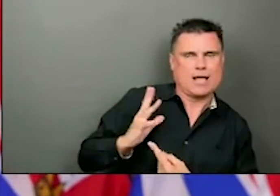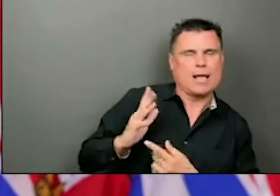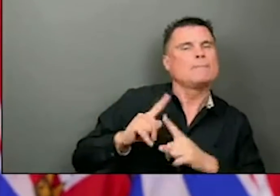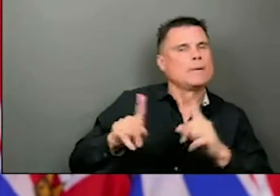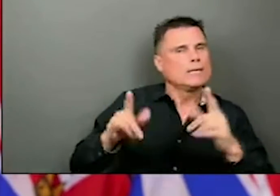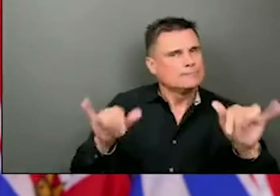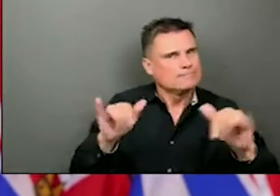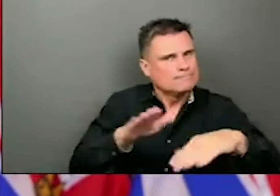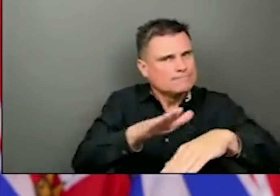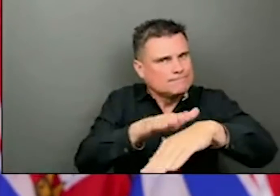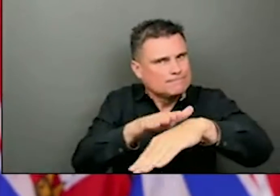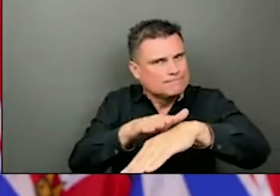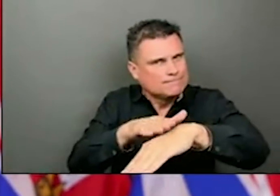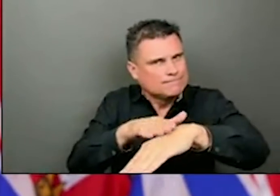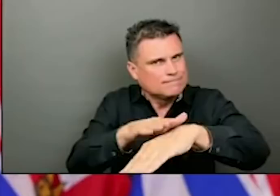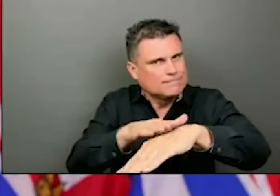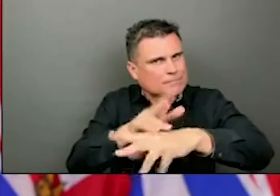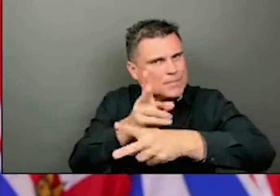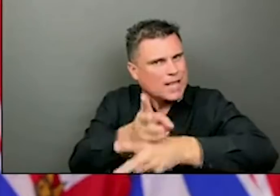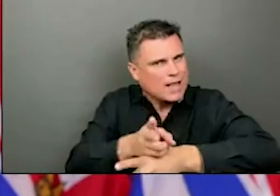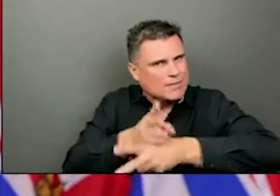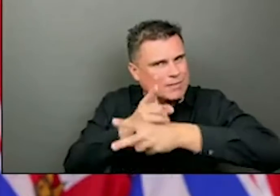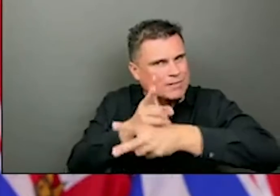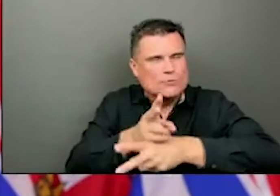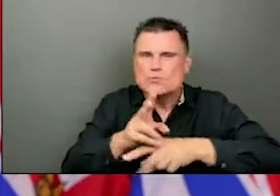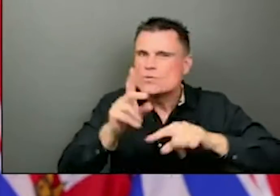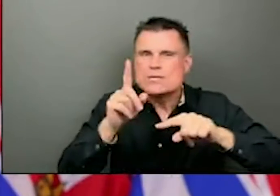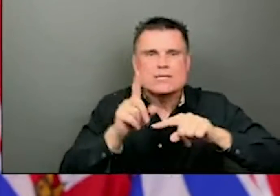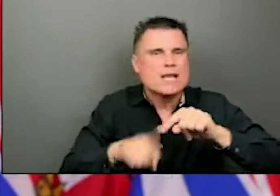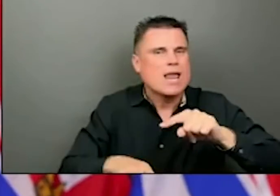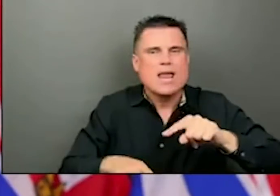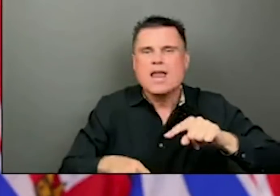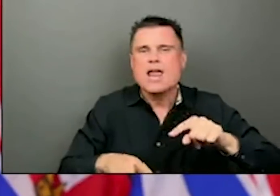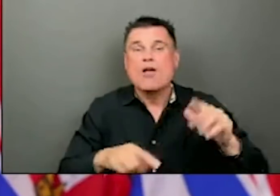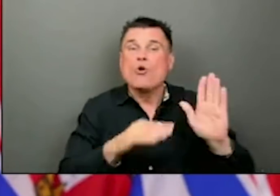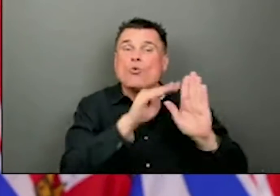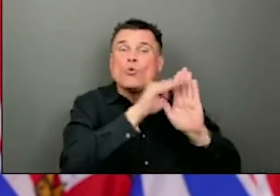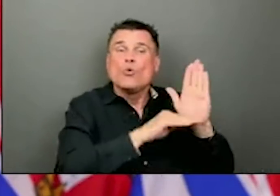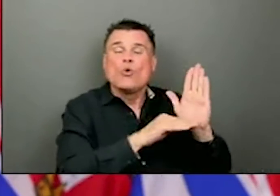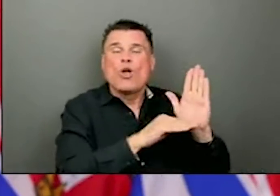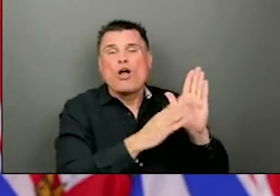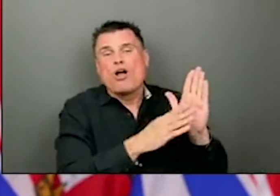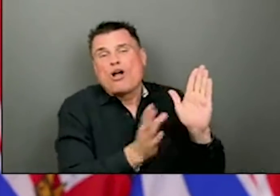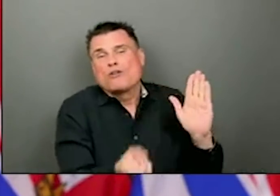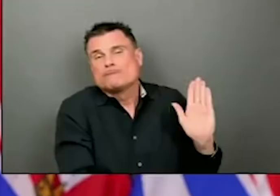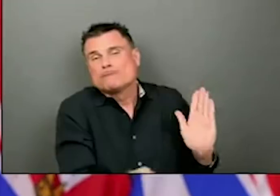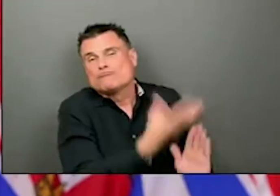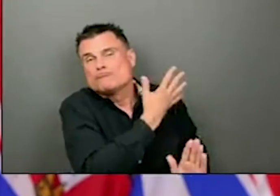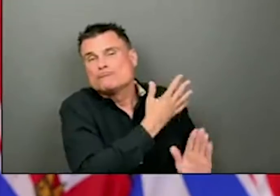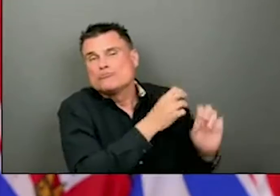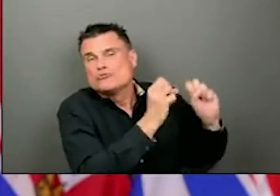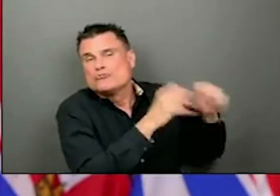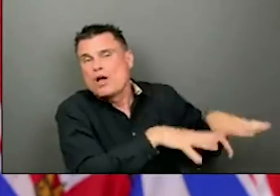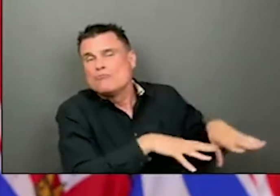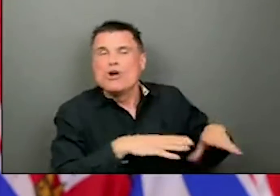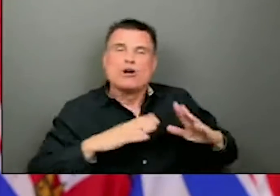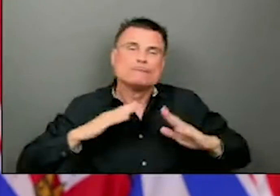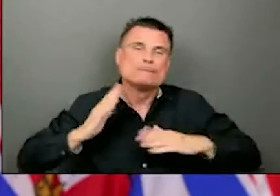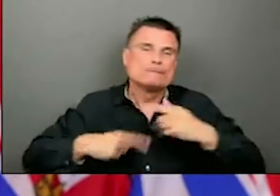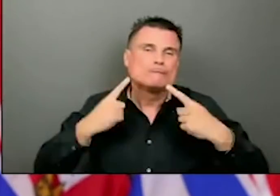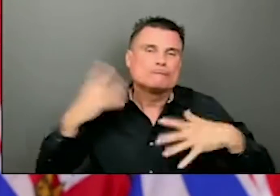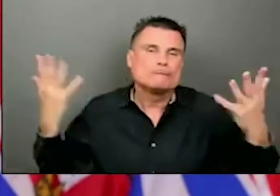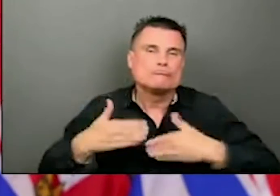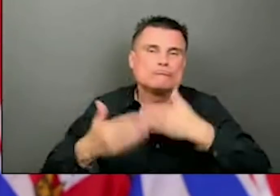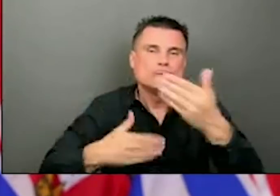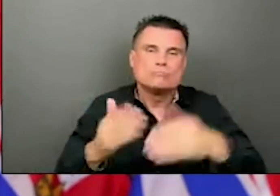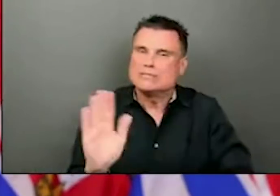behavior is still very much with us and needs to continue to be. And that encouraging, as BC's Restart launched last week is, and the fact